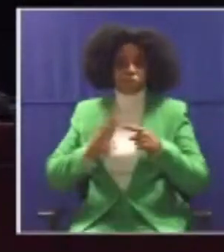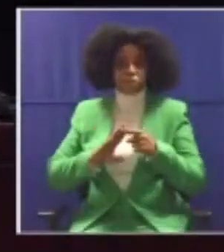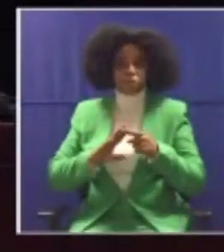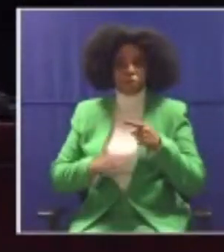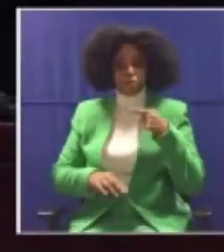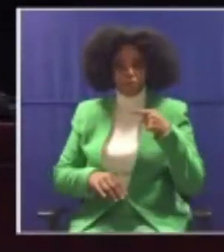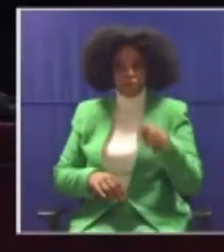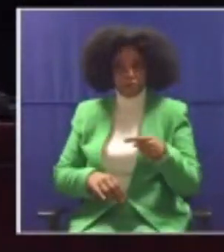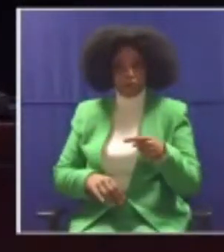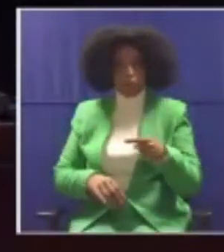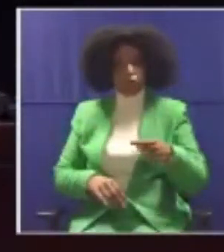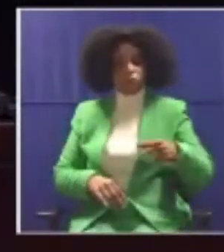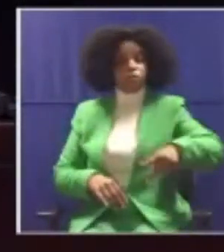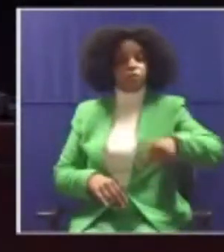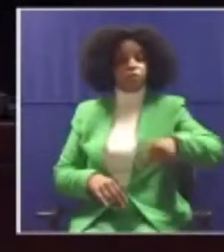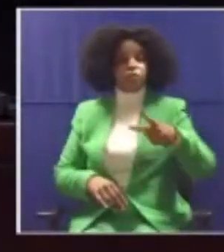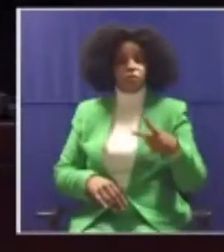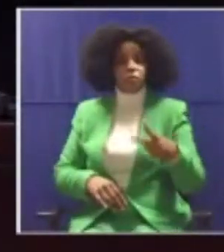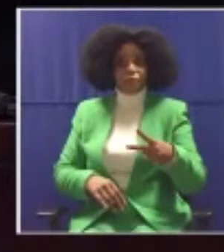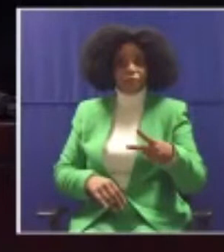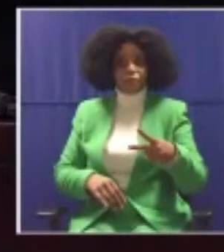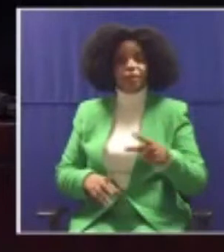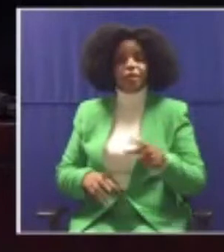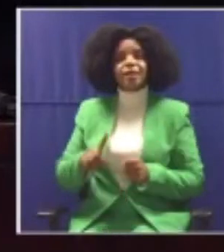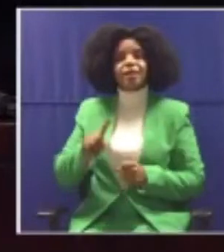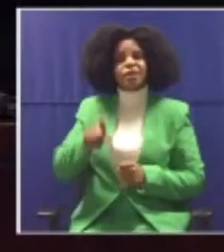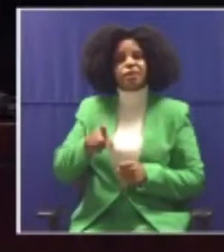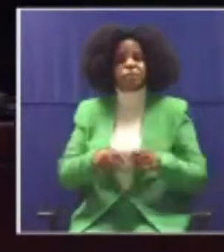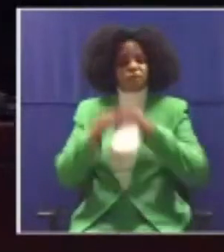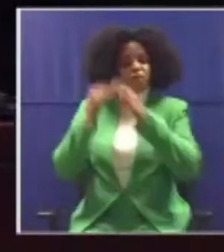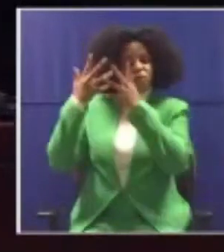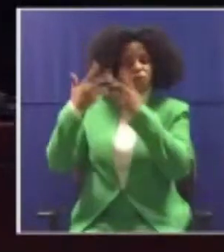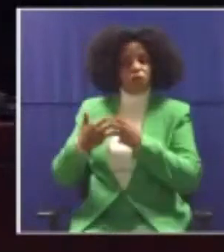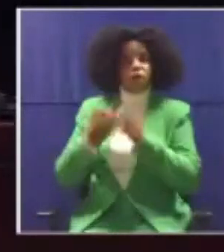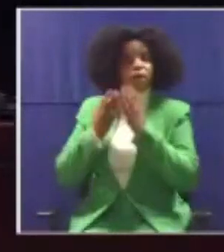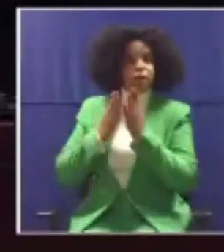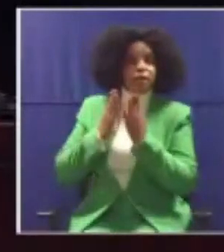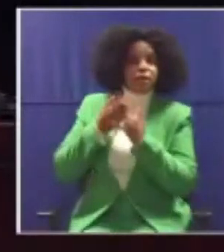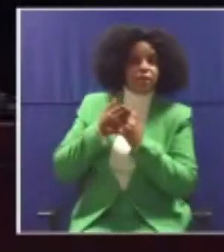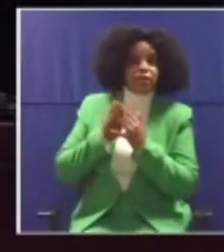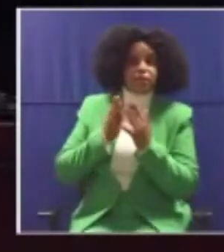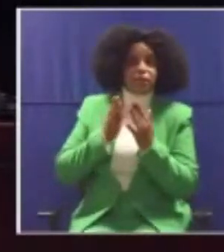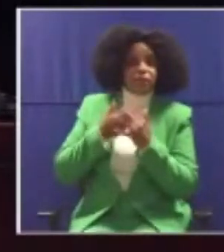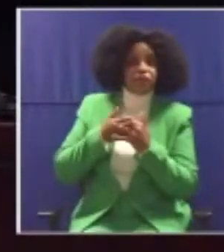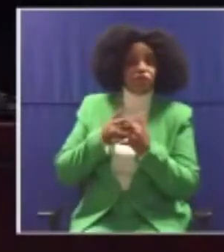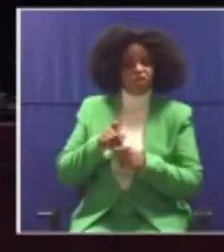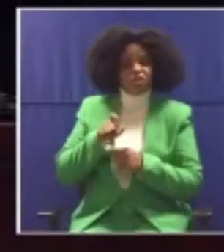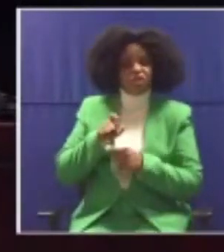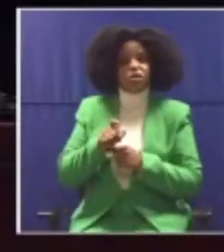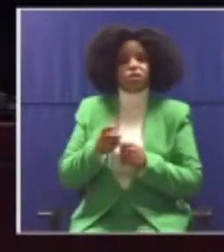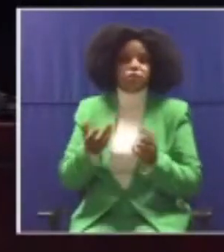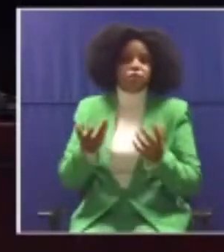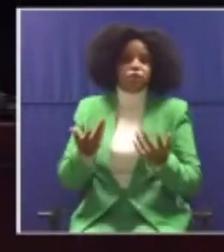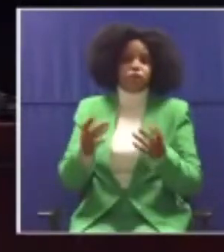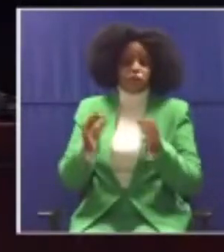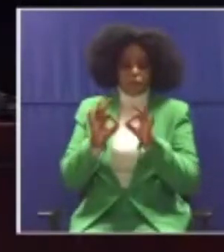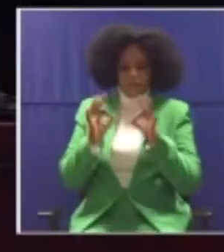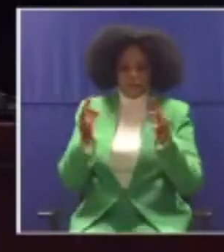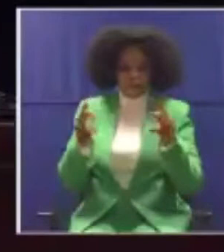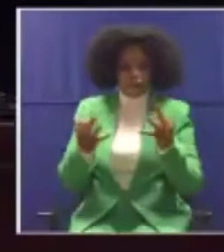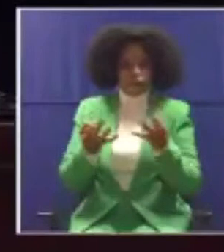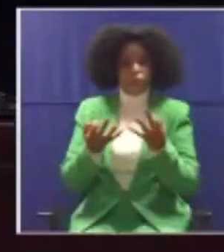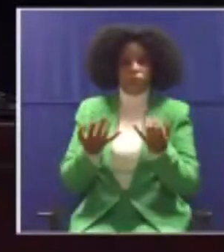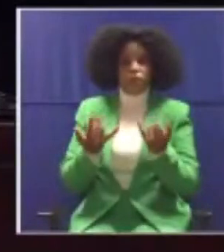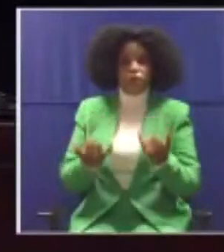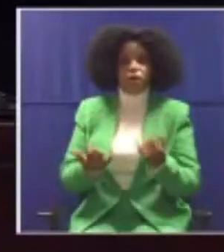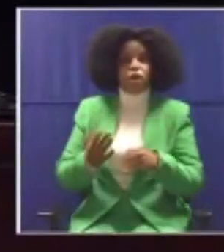to serve as a vehicle to coordinate interventions that help the family from further